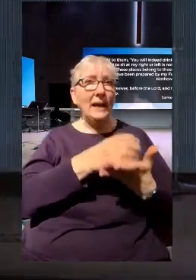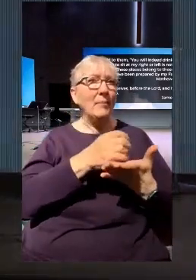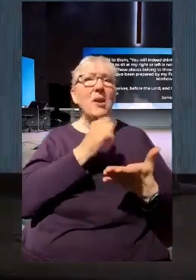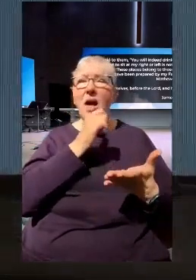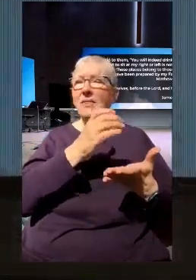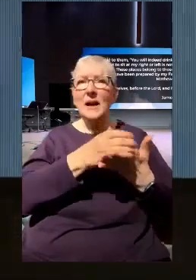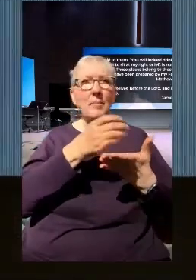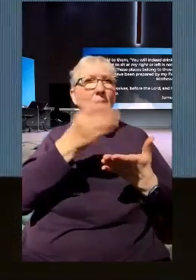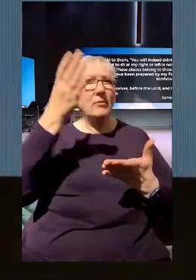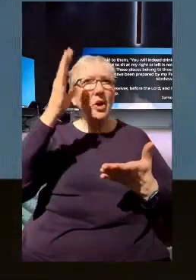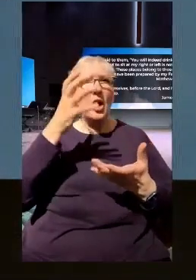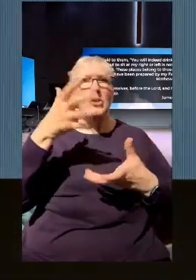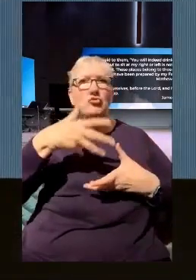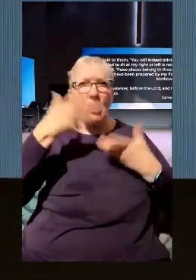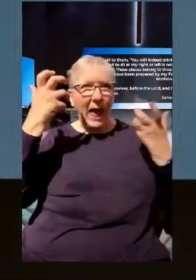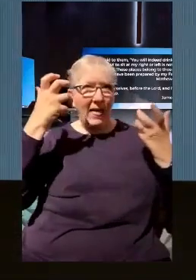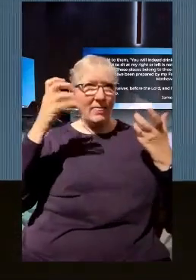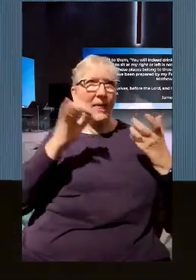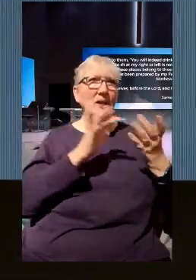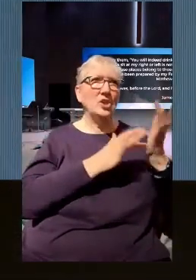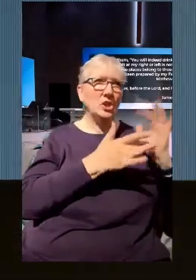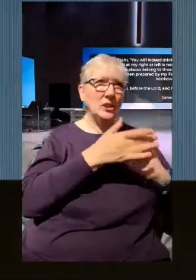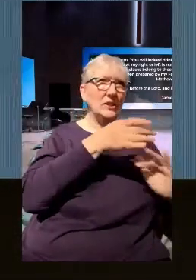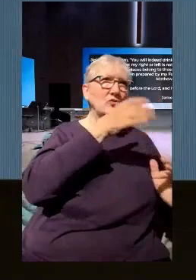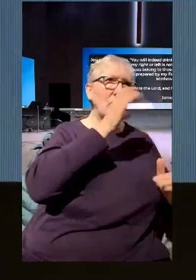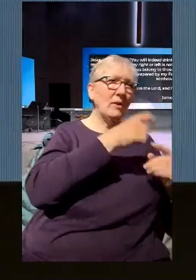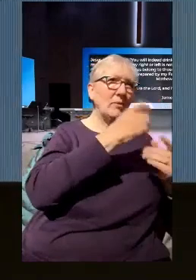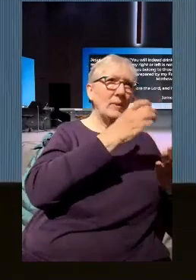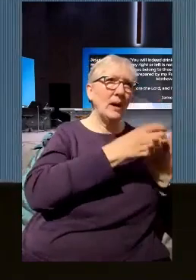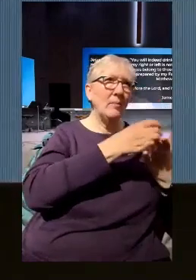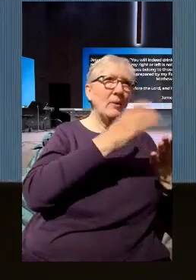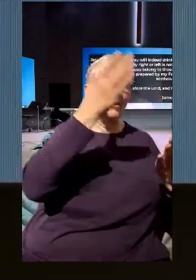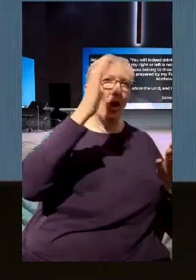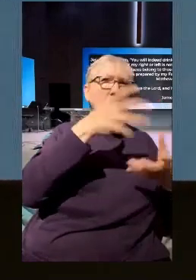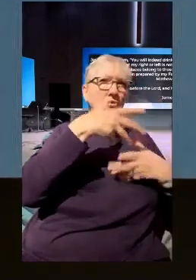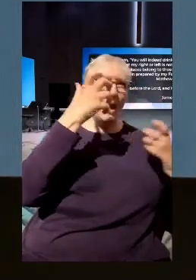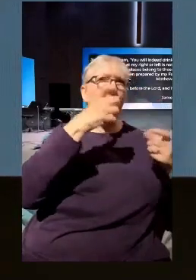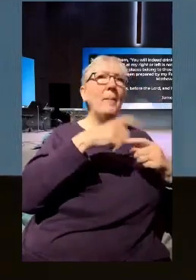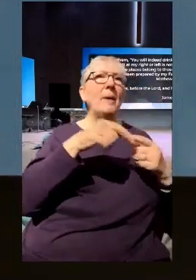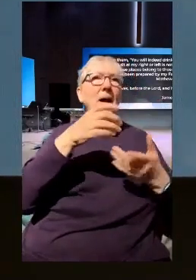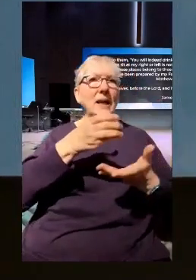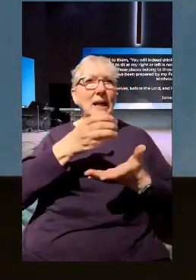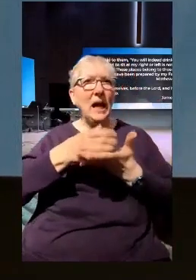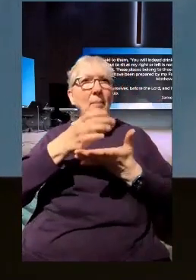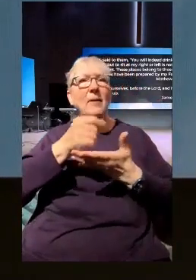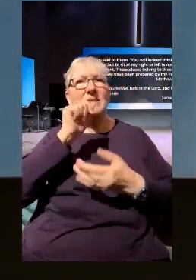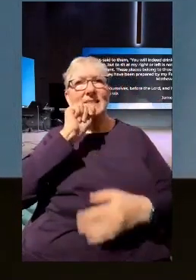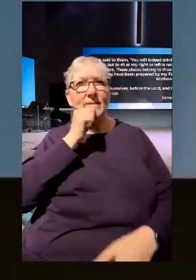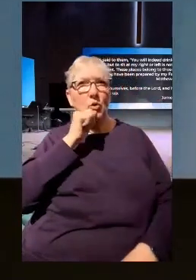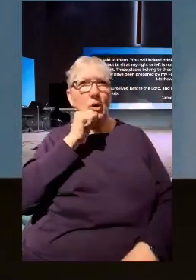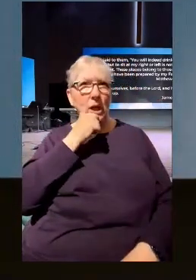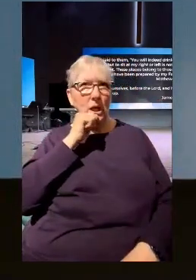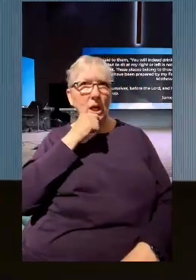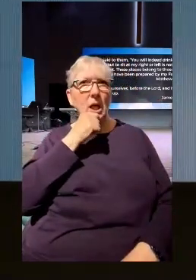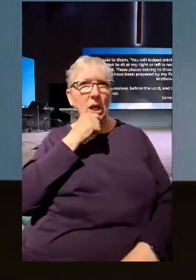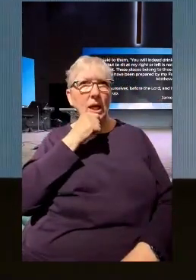the way Jesus drank from the cup of God's wrath, but it was from the cup of suffering, the kind of suffering that comes from